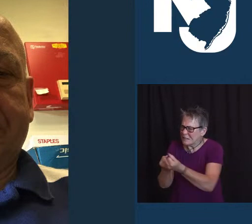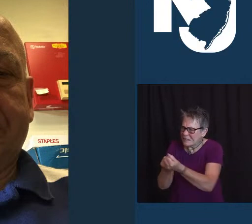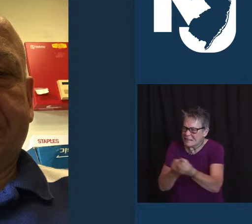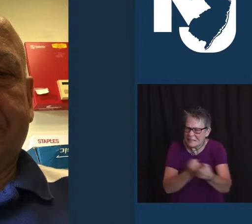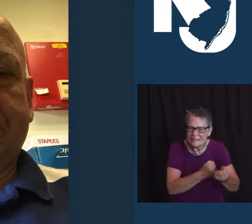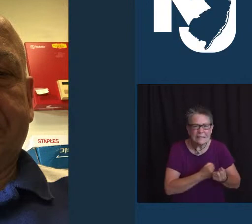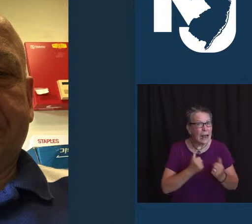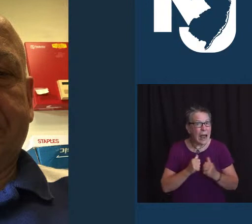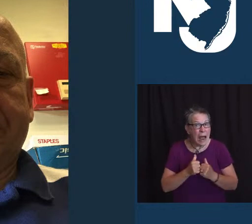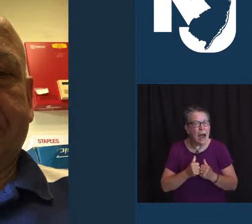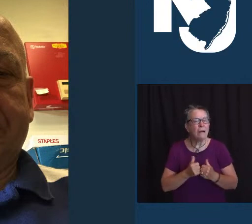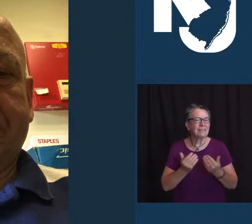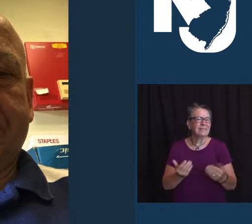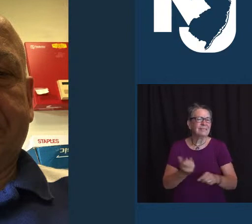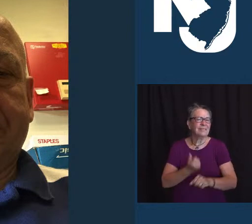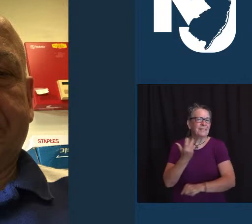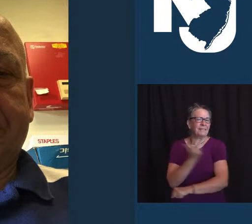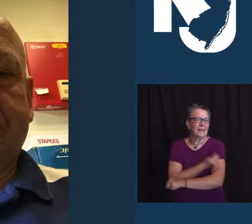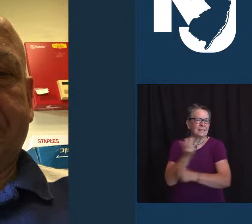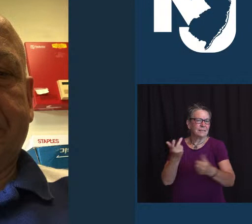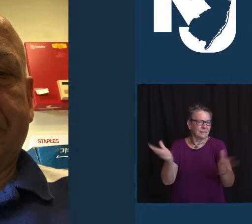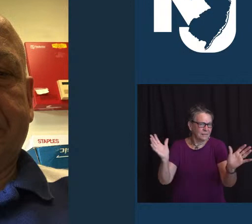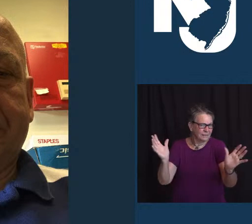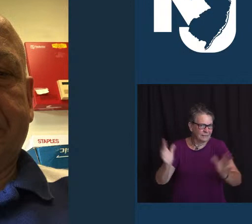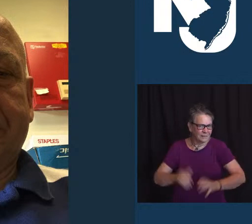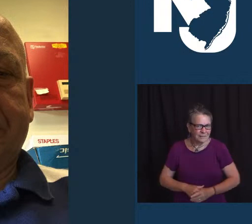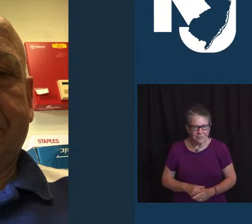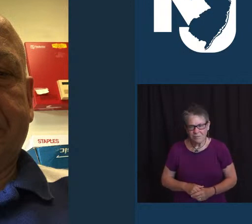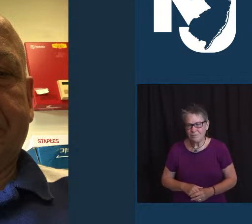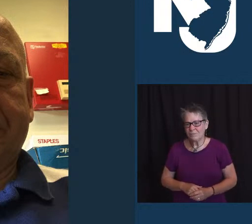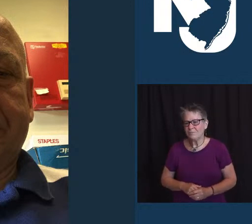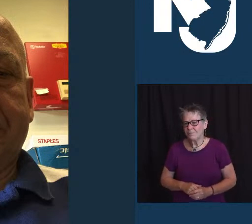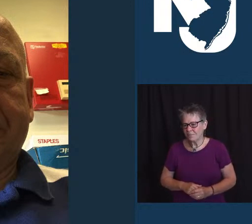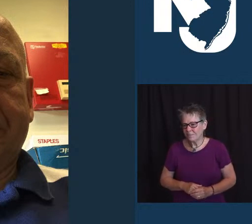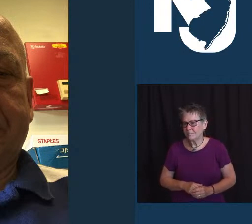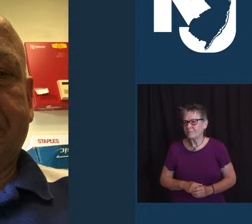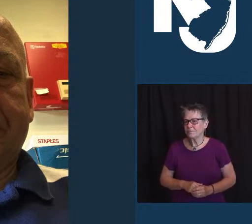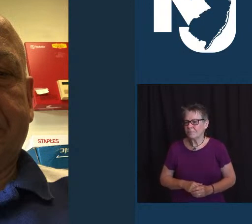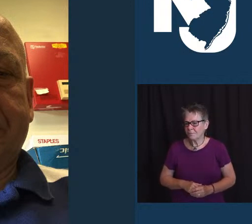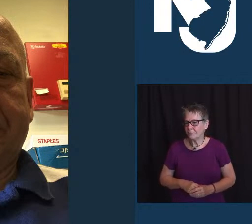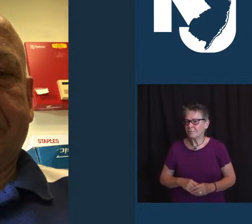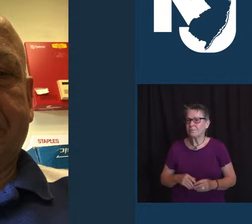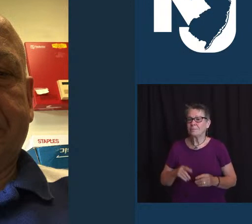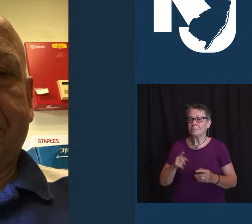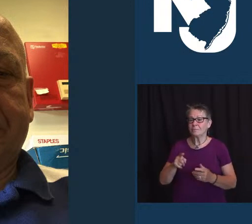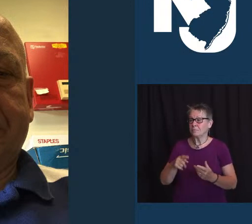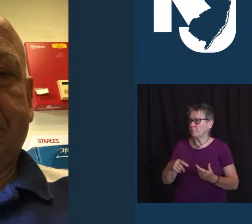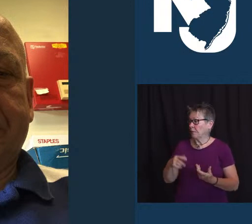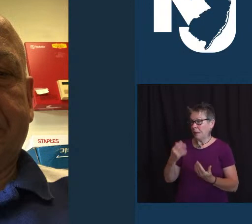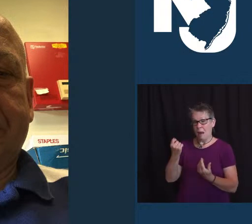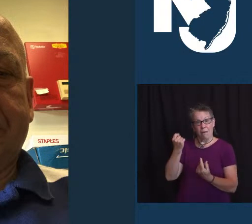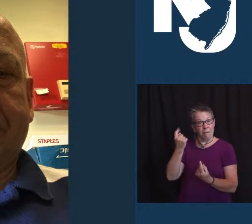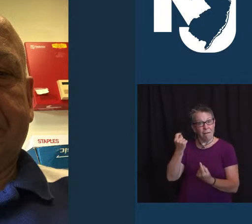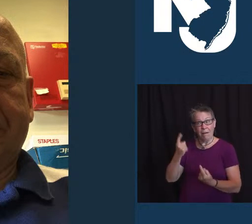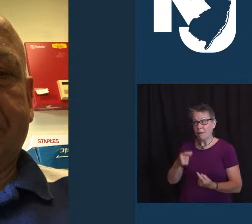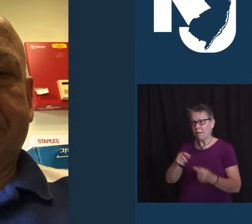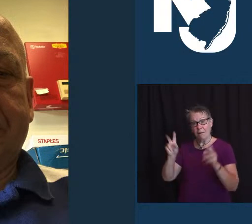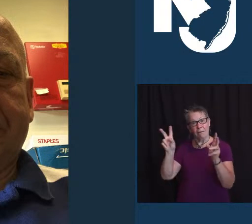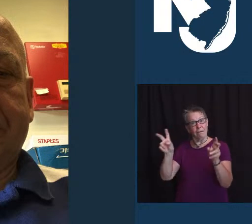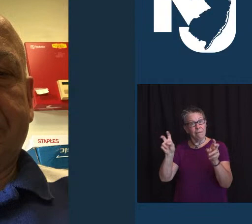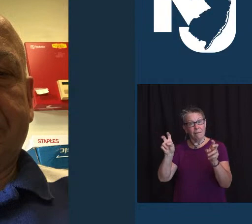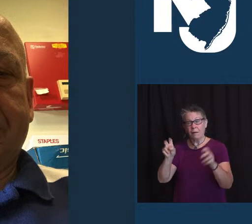our communities are healthy, our economy is healthy, and vice versa. The words in front on this